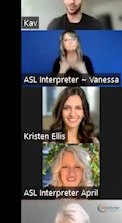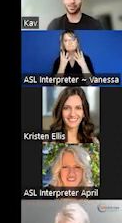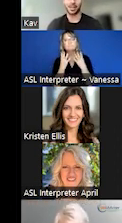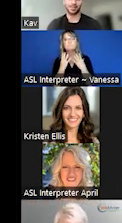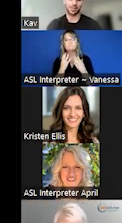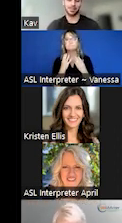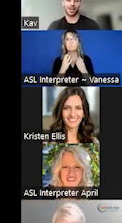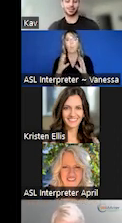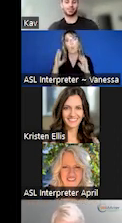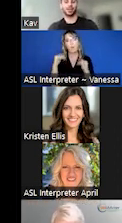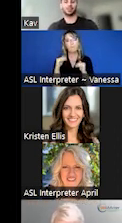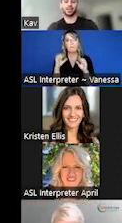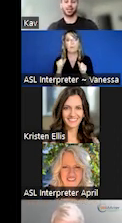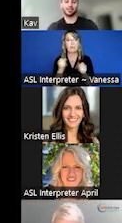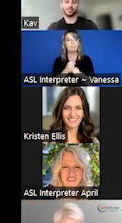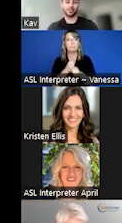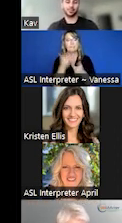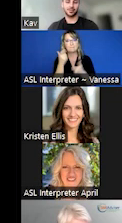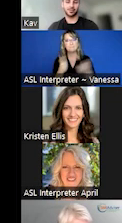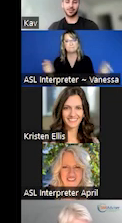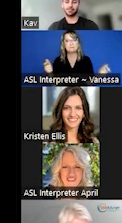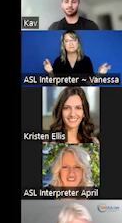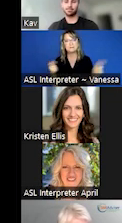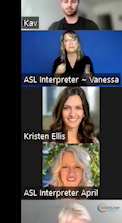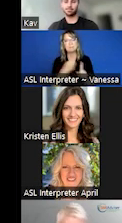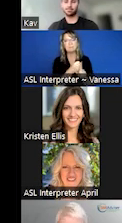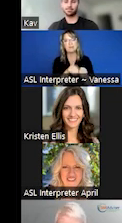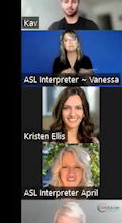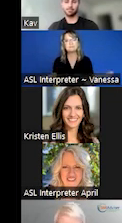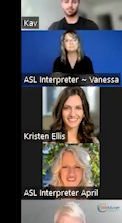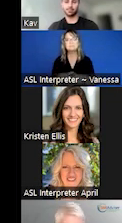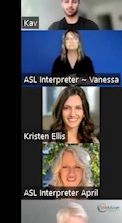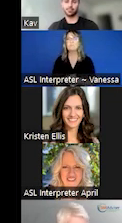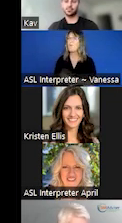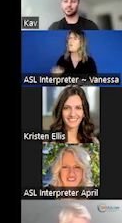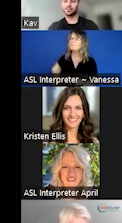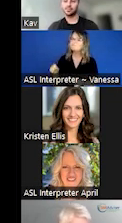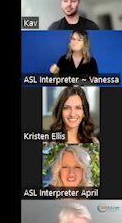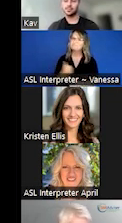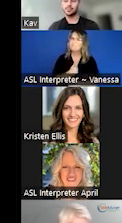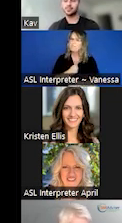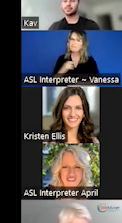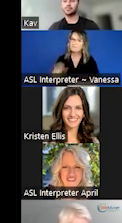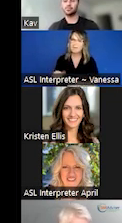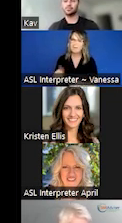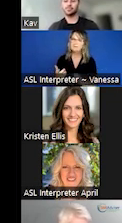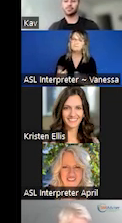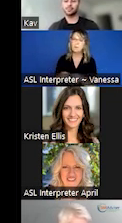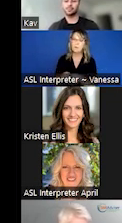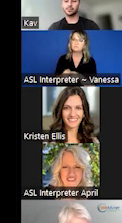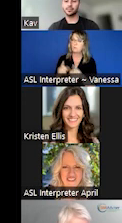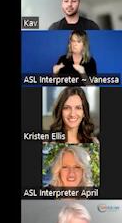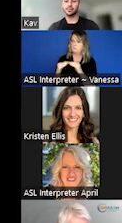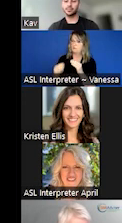hopefully we can make as much impact as we possibly can. I love that. And I think it's, it gives also peer